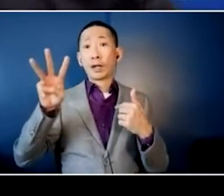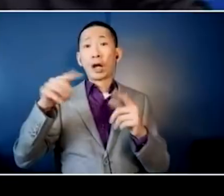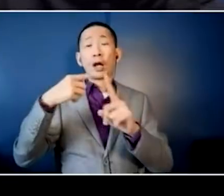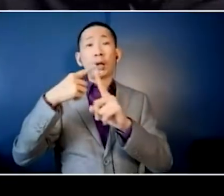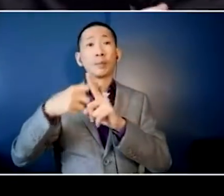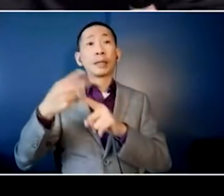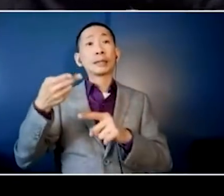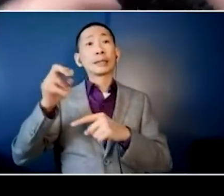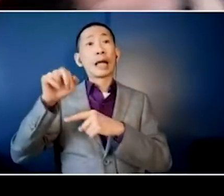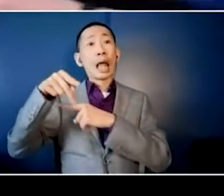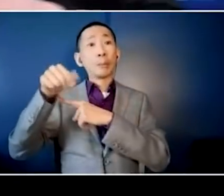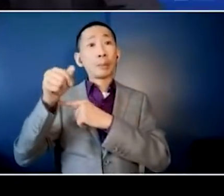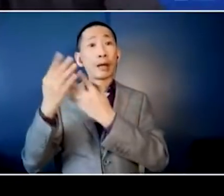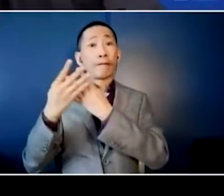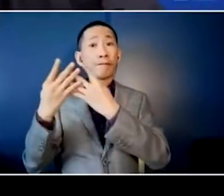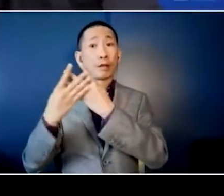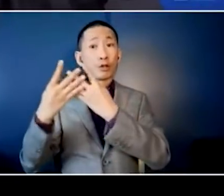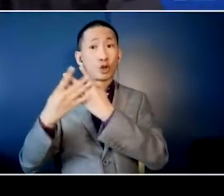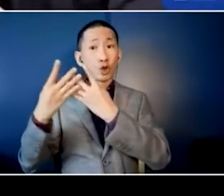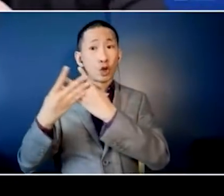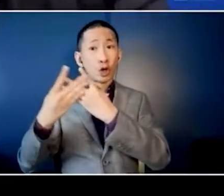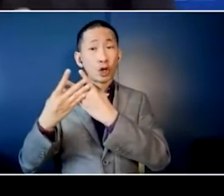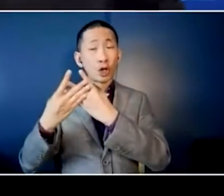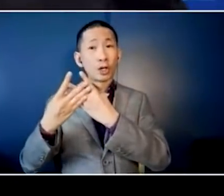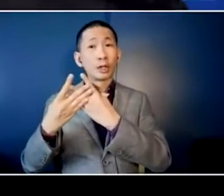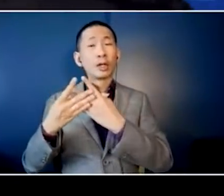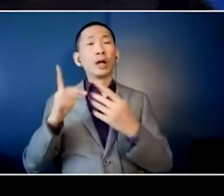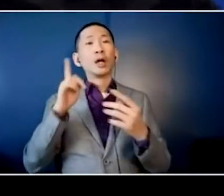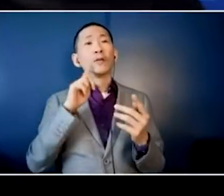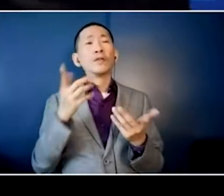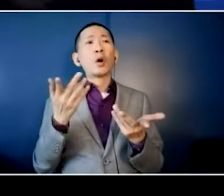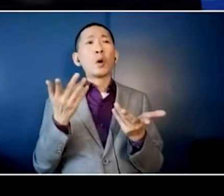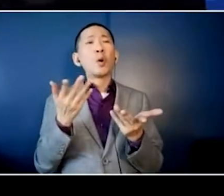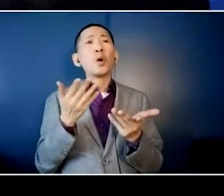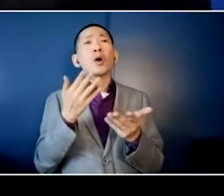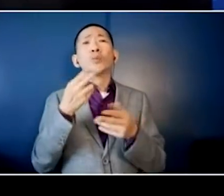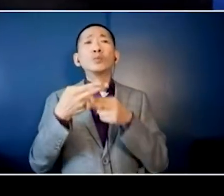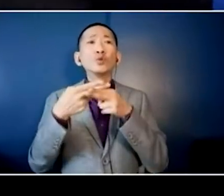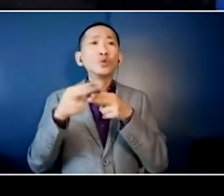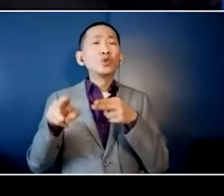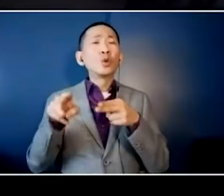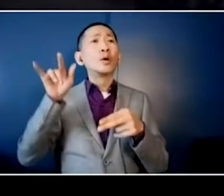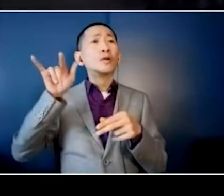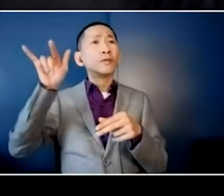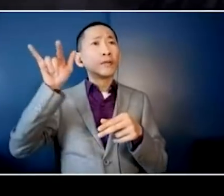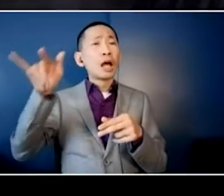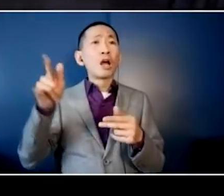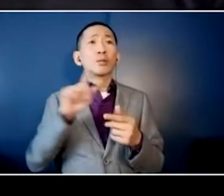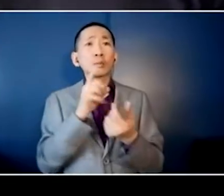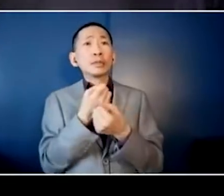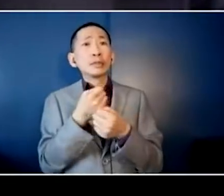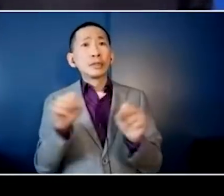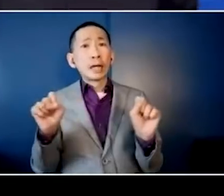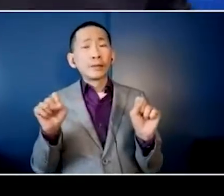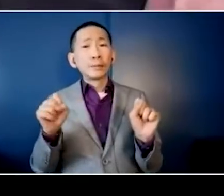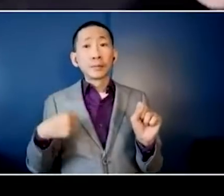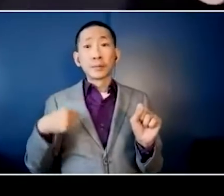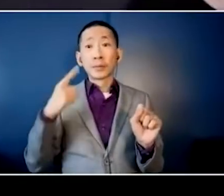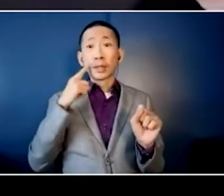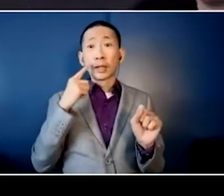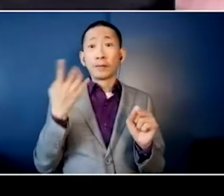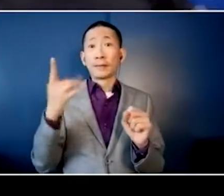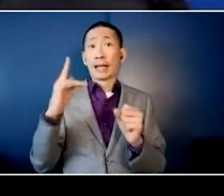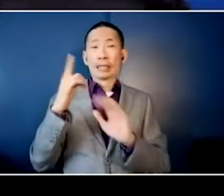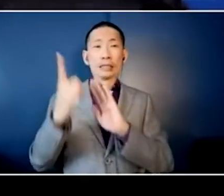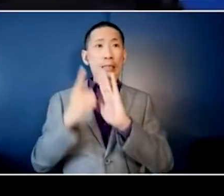filters. For modest duration flights, it's pretty safe. I think for 18-hour